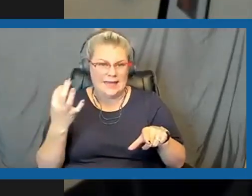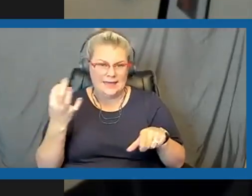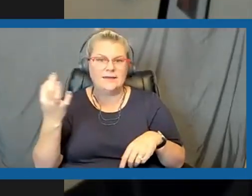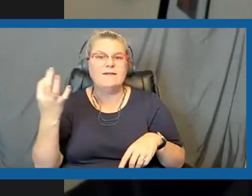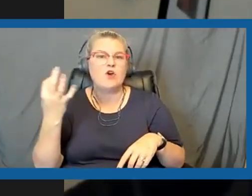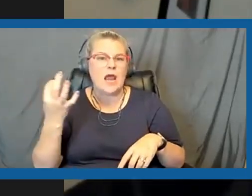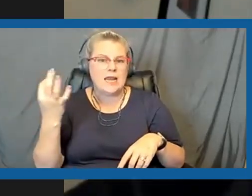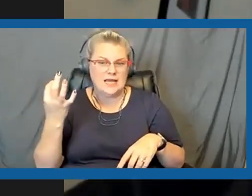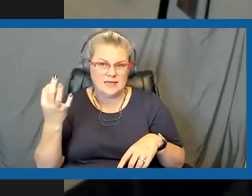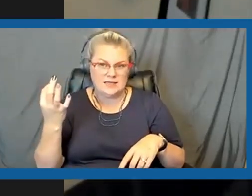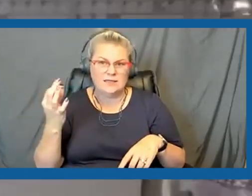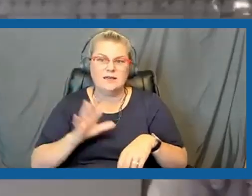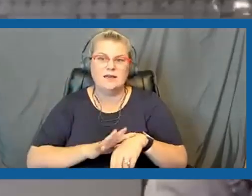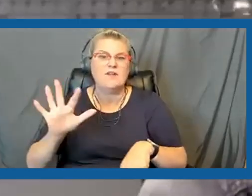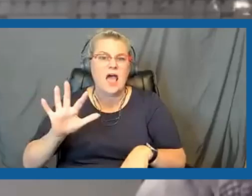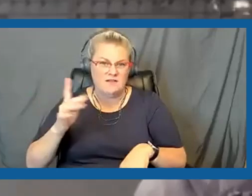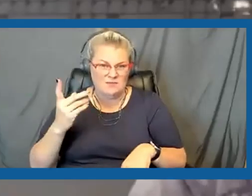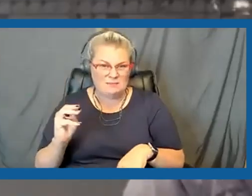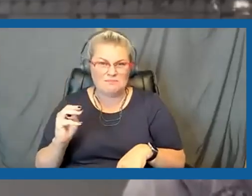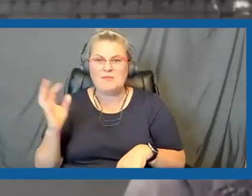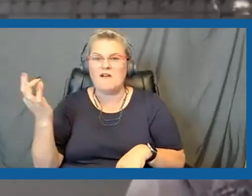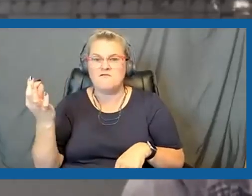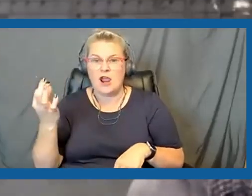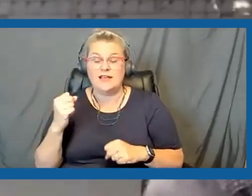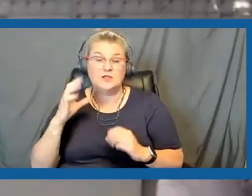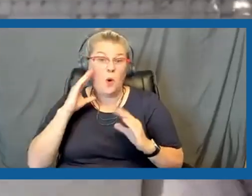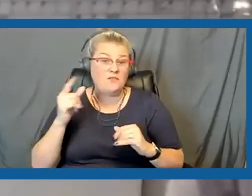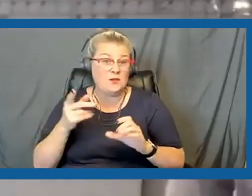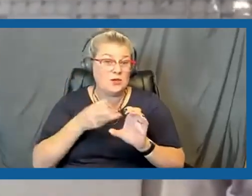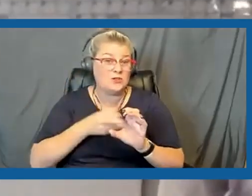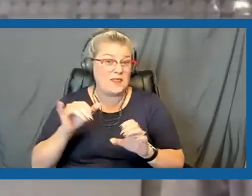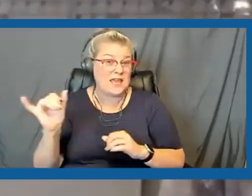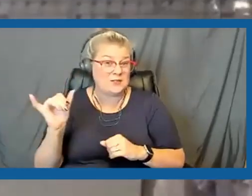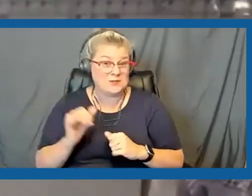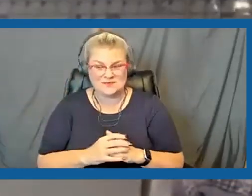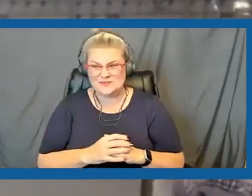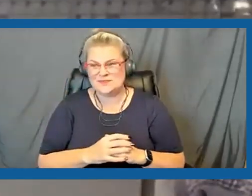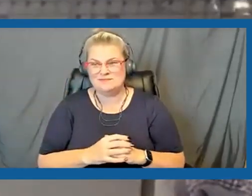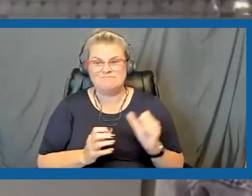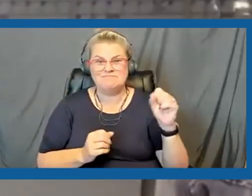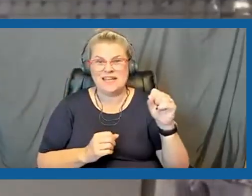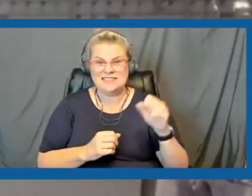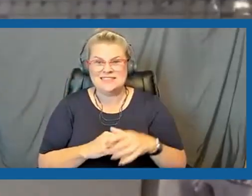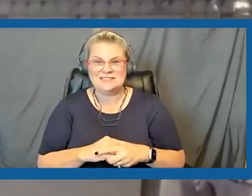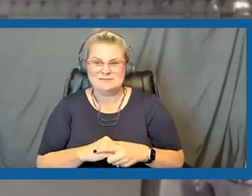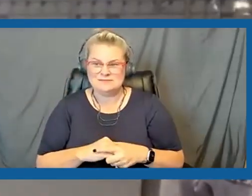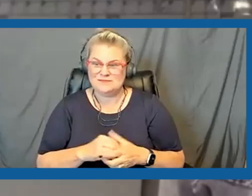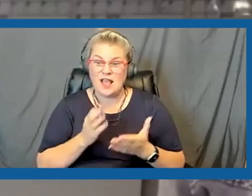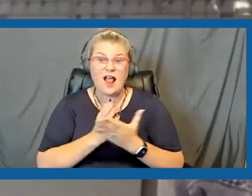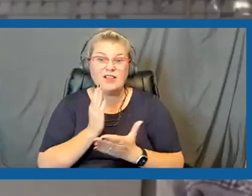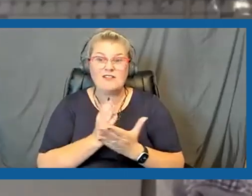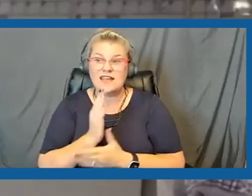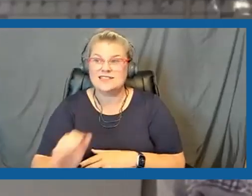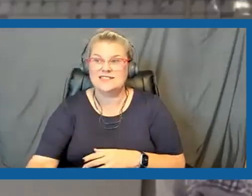Friday, starting at 5 p.m. So hopefully you can join that too. Yes. All right.